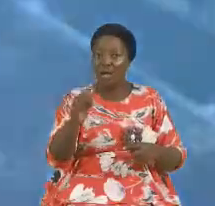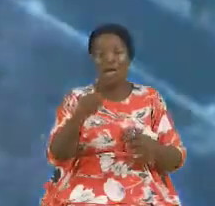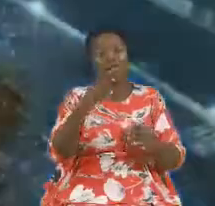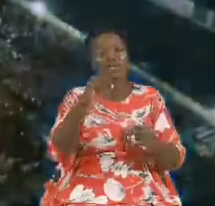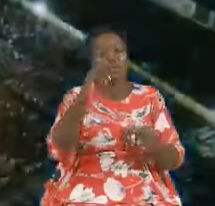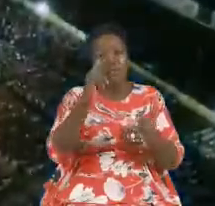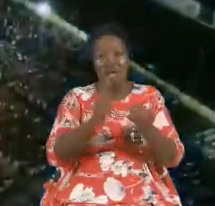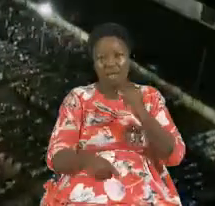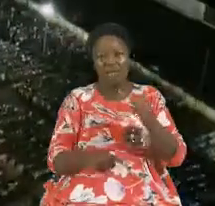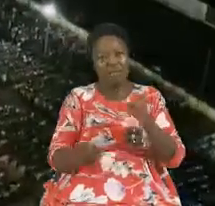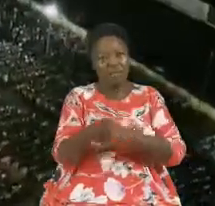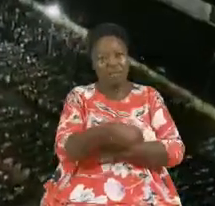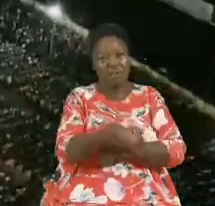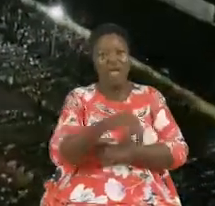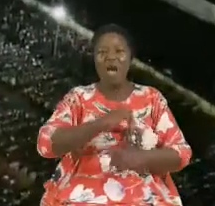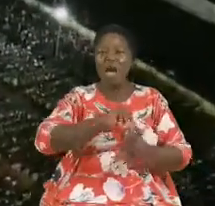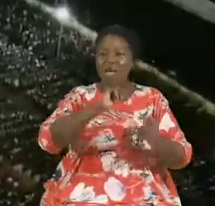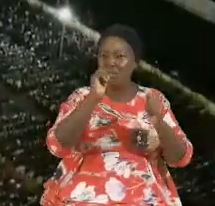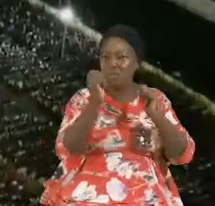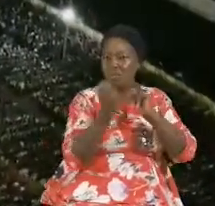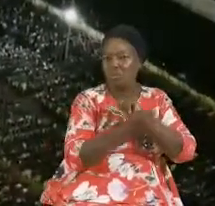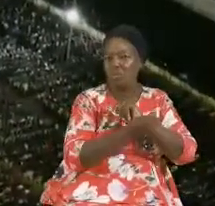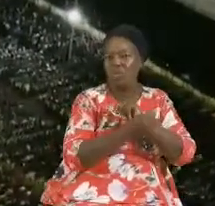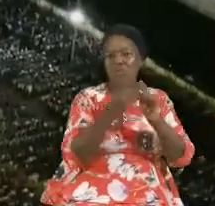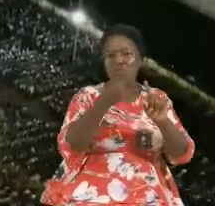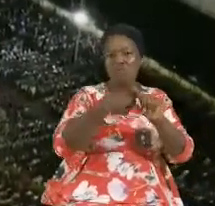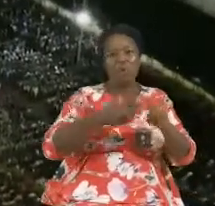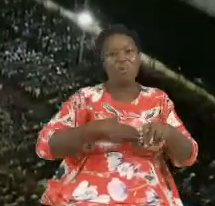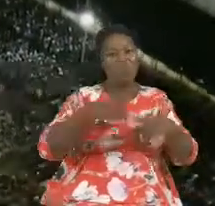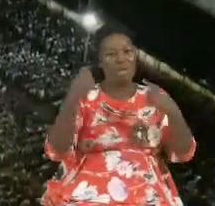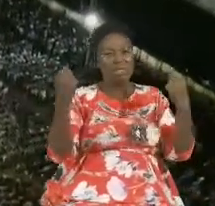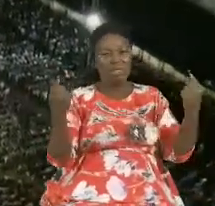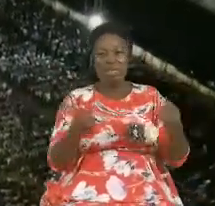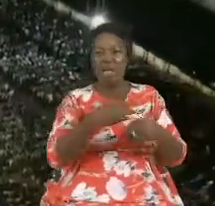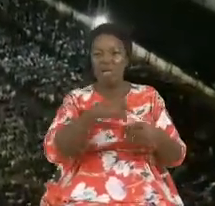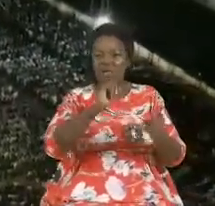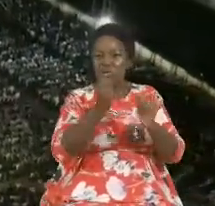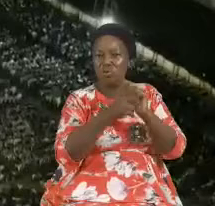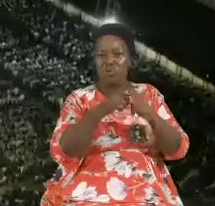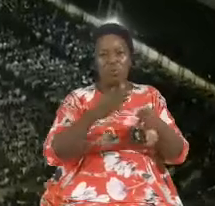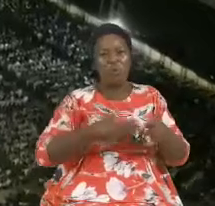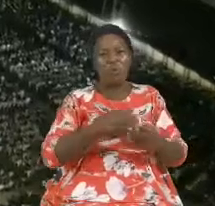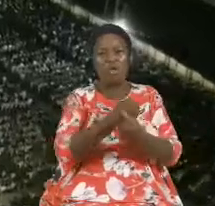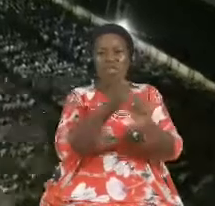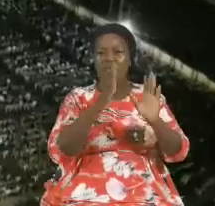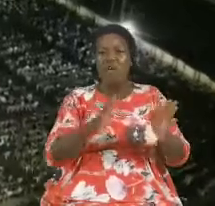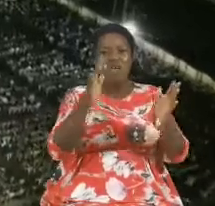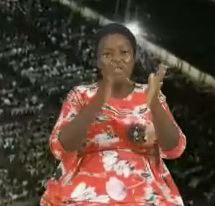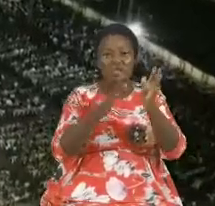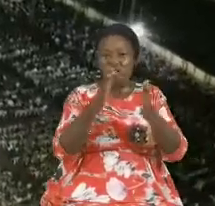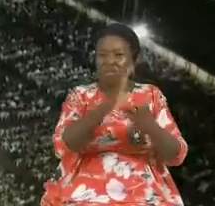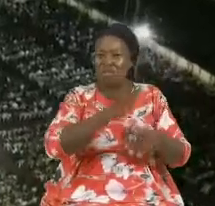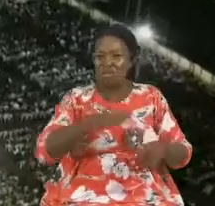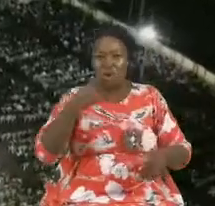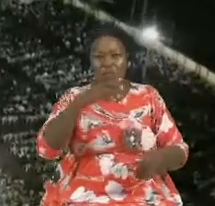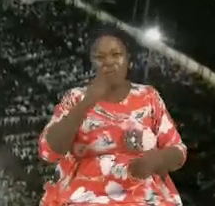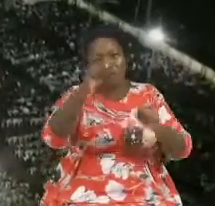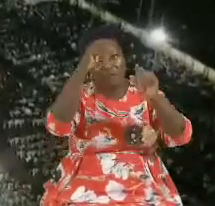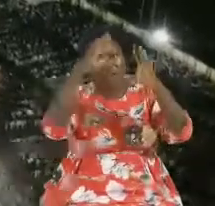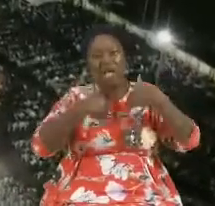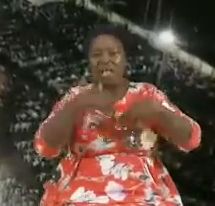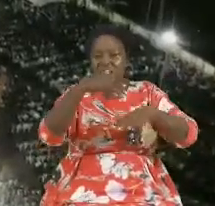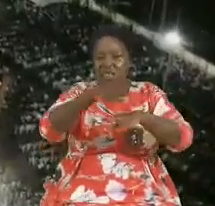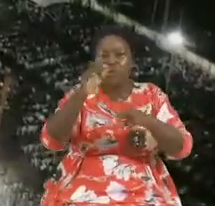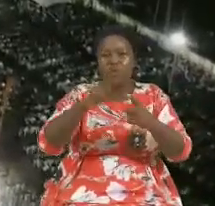enmity comes to an end. I turn from my sin. I turn to my Savior,